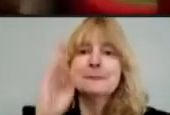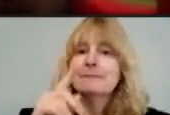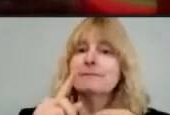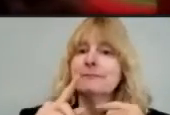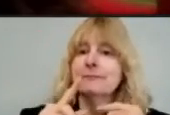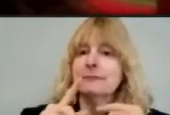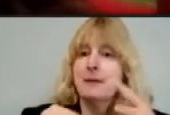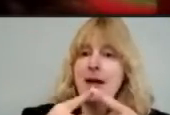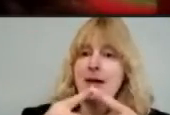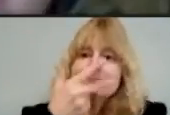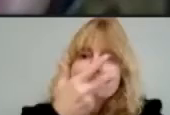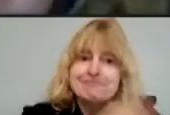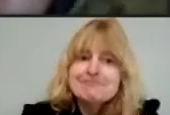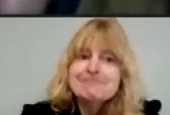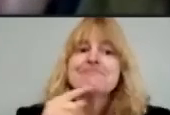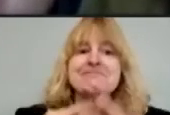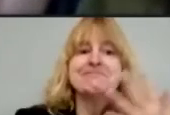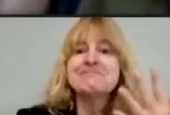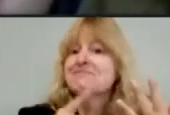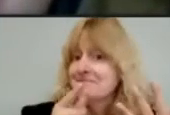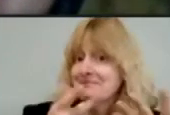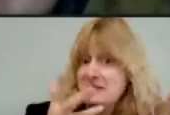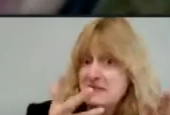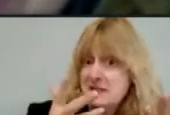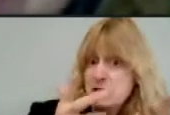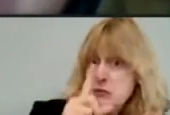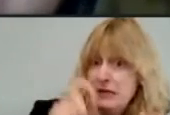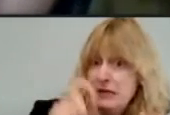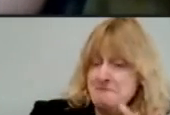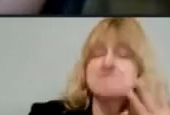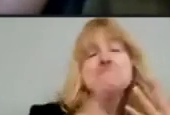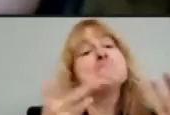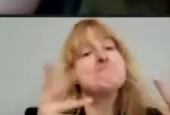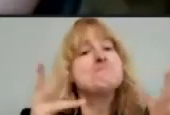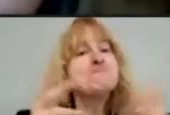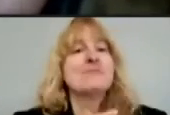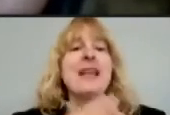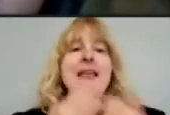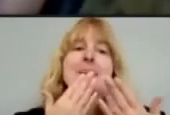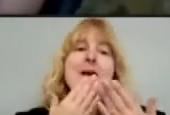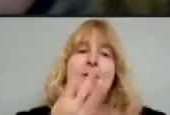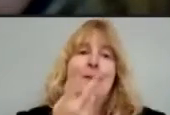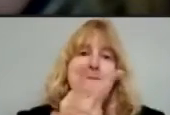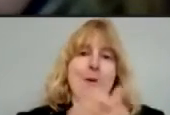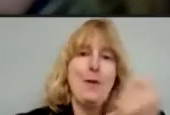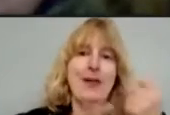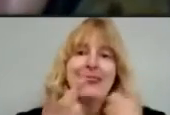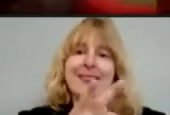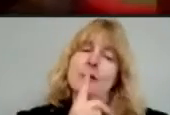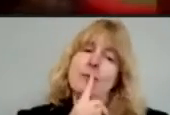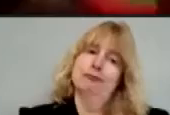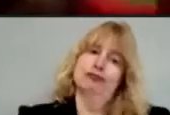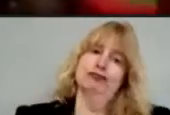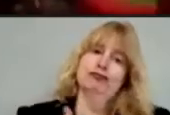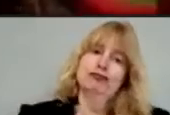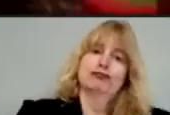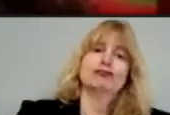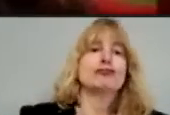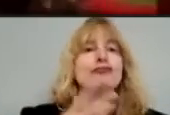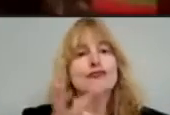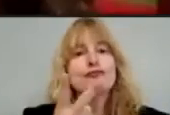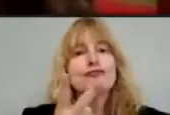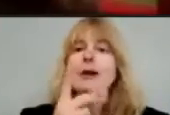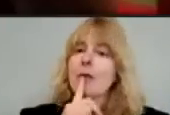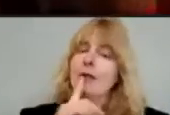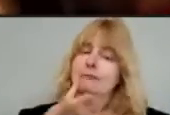is it. Okay. So thank you both so much. It's always a pleasure to have you both. Yeah, it's a